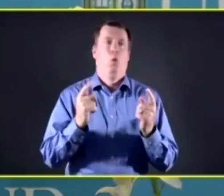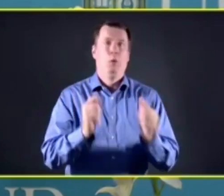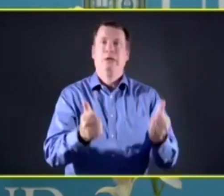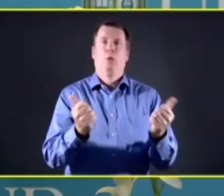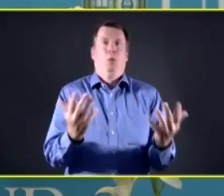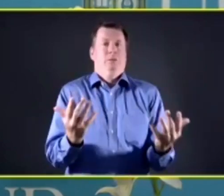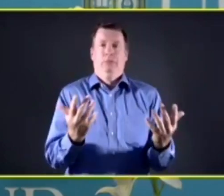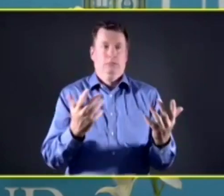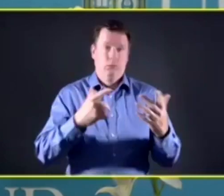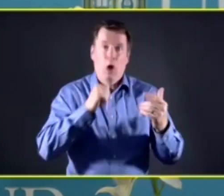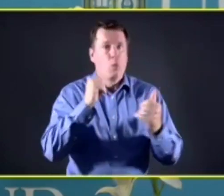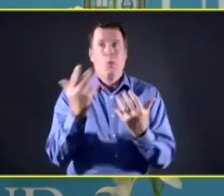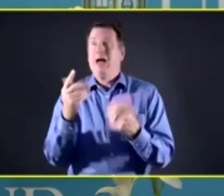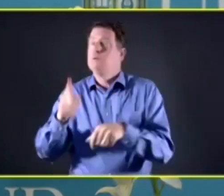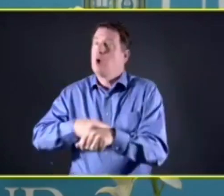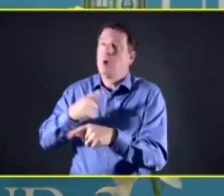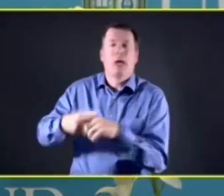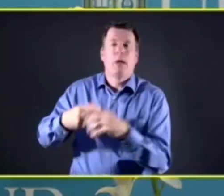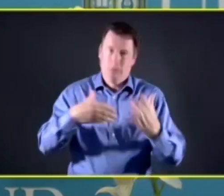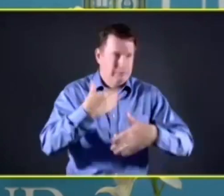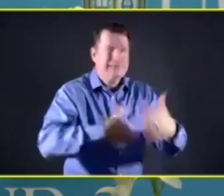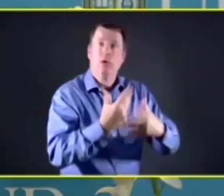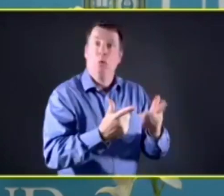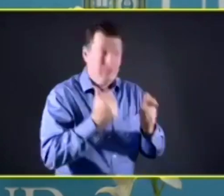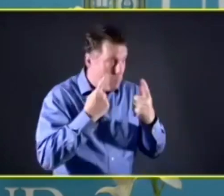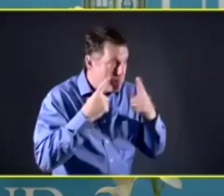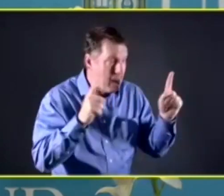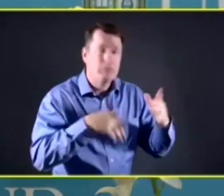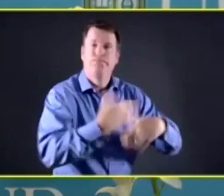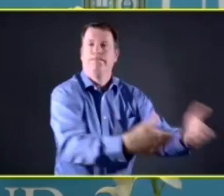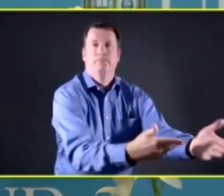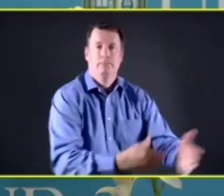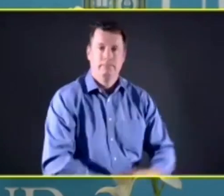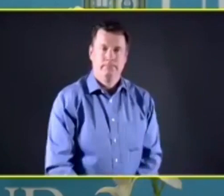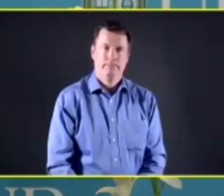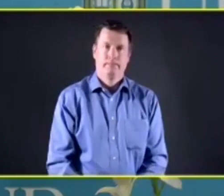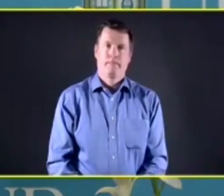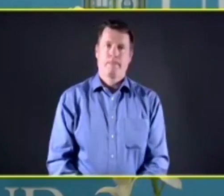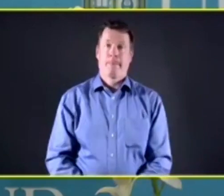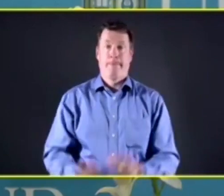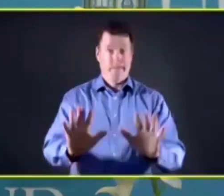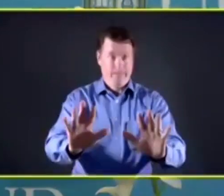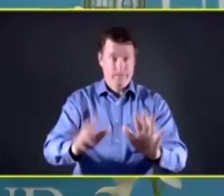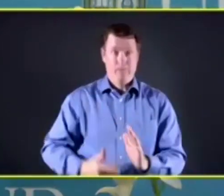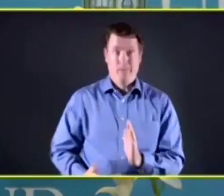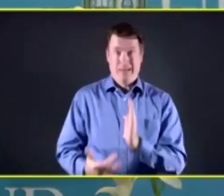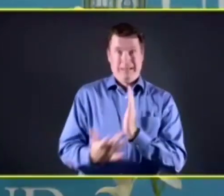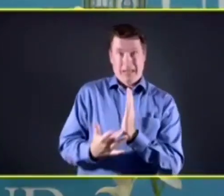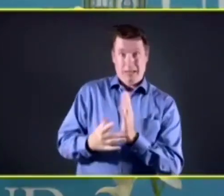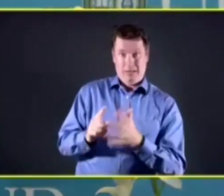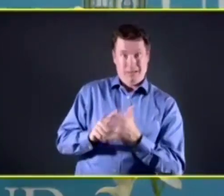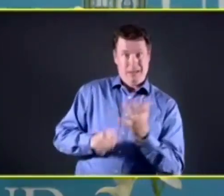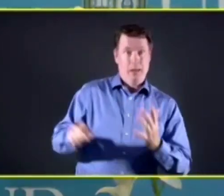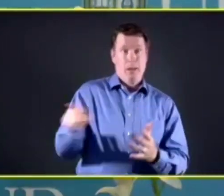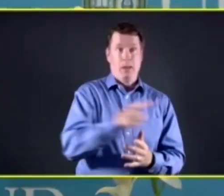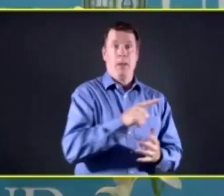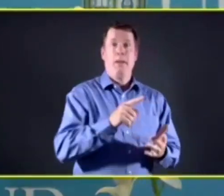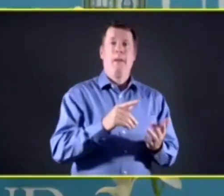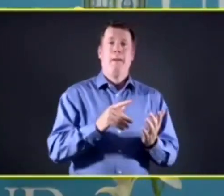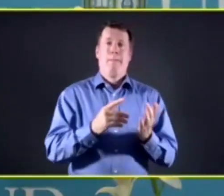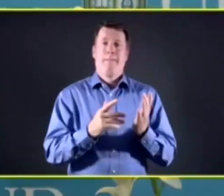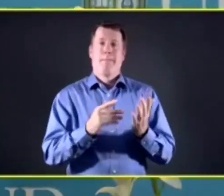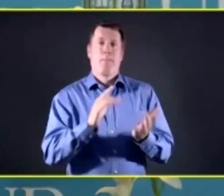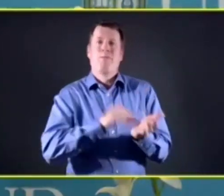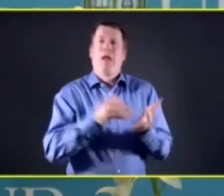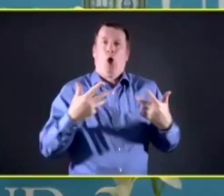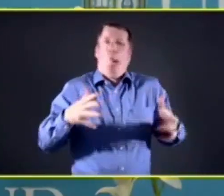it and preferring to wait to see what the trials show. And then with the more recent information on the toxicity, I think they're even less likely to use